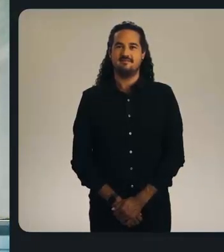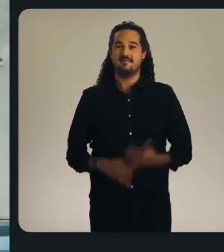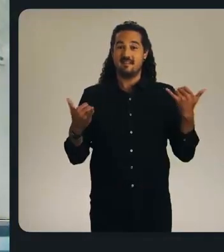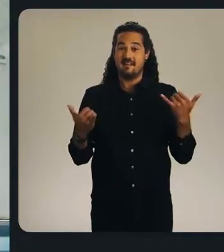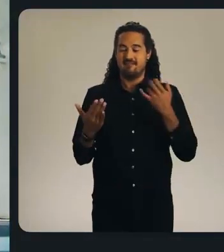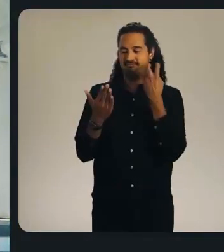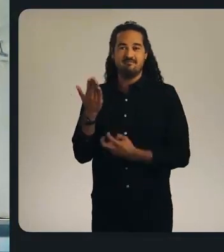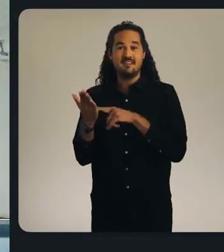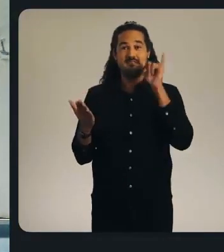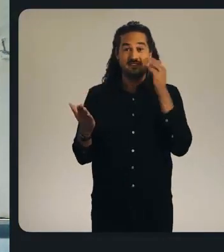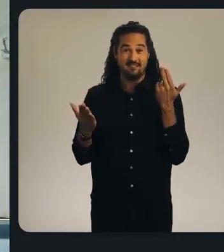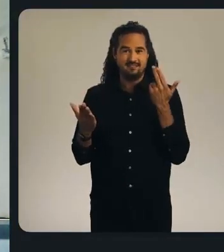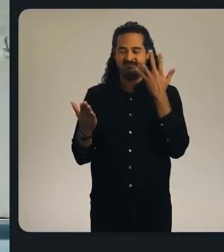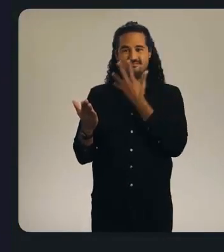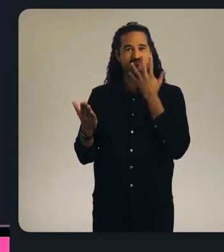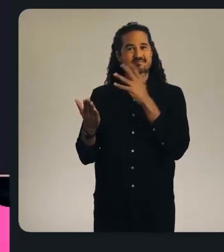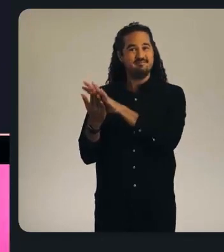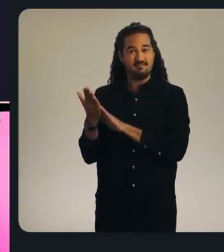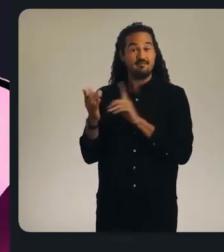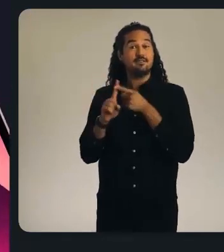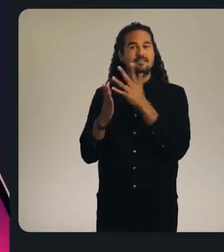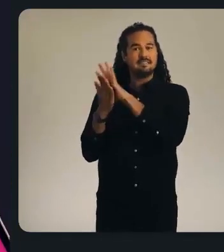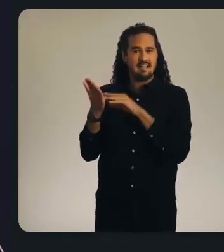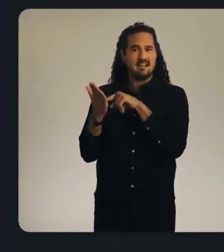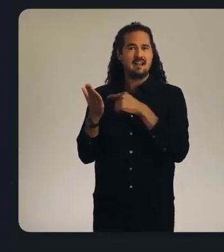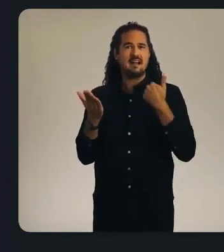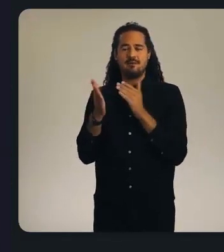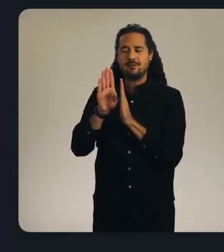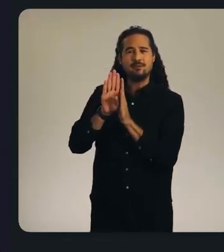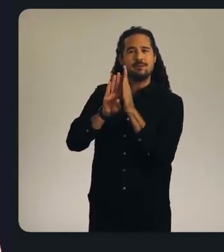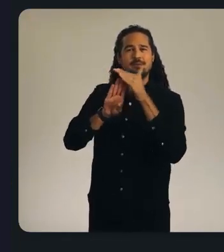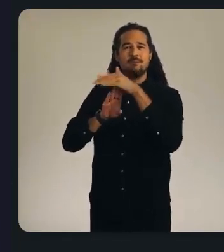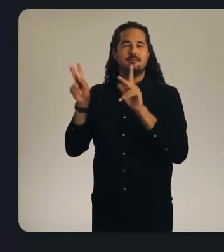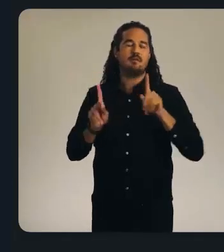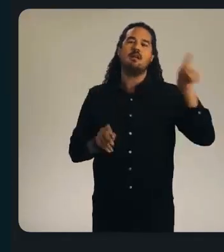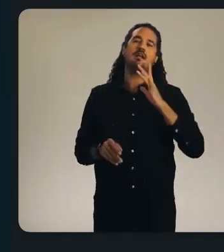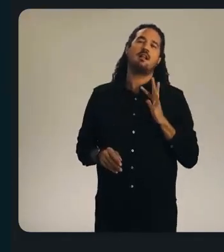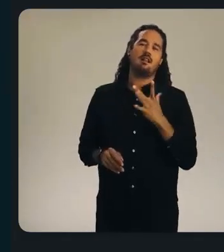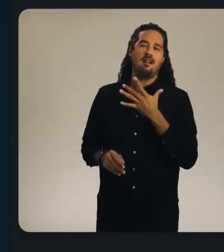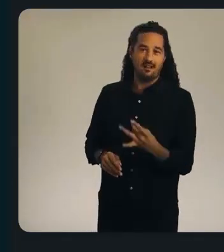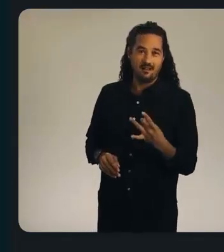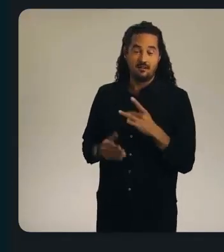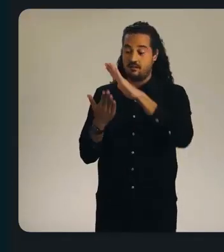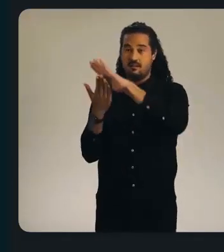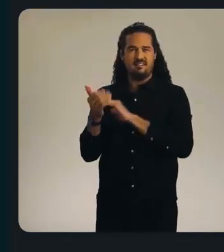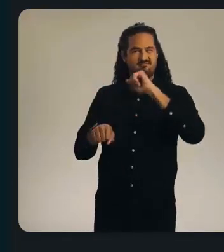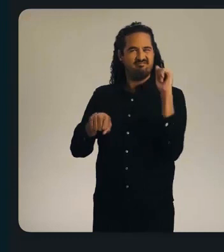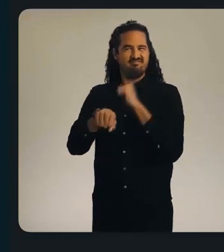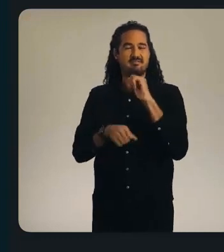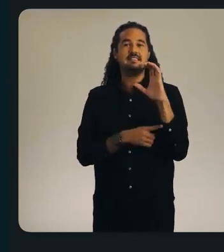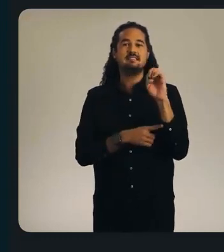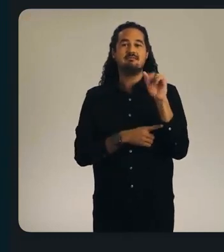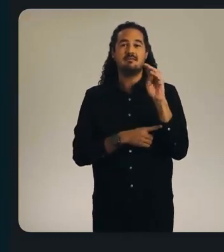Look at iPhone 13, starting with design. It has the sleek, flat-edge design that people love. It's also incredibly durable with our exclusive ceramic